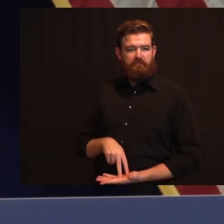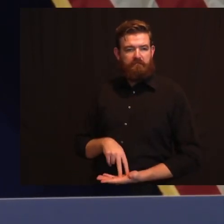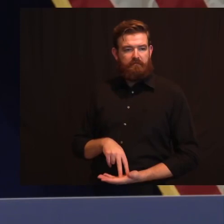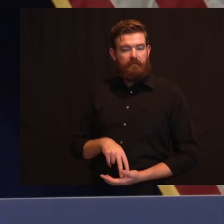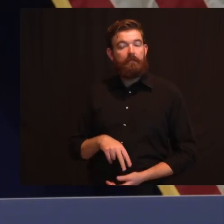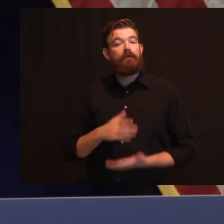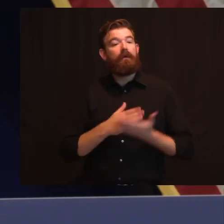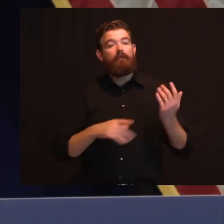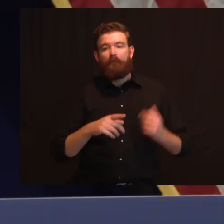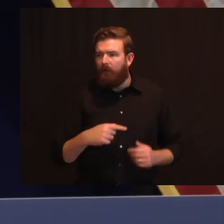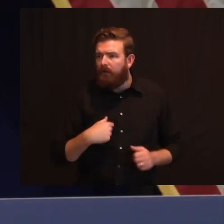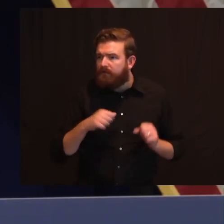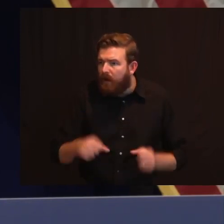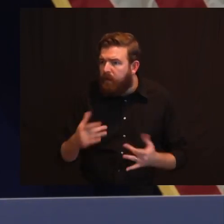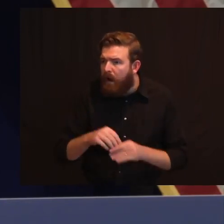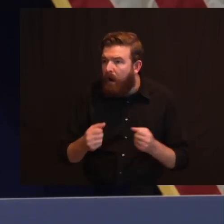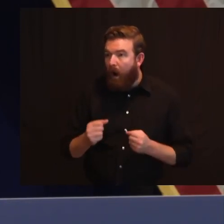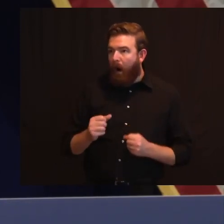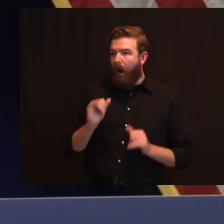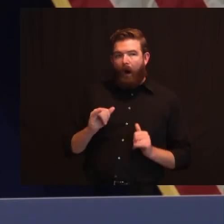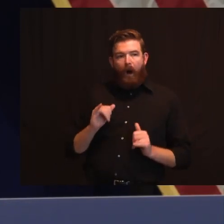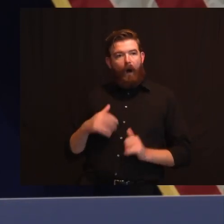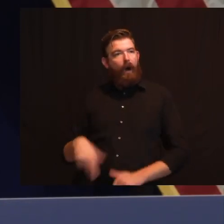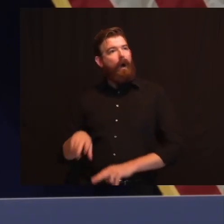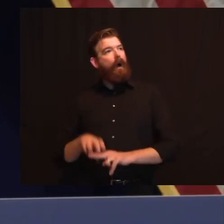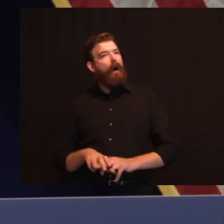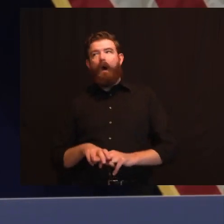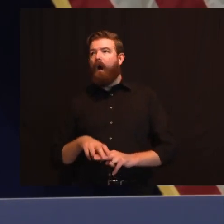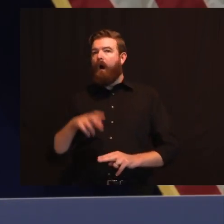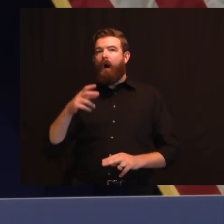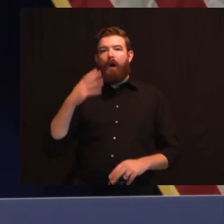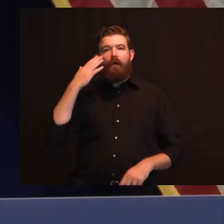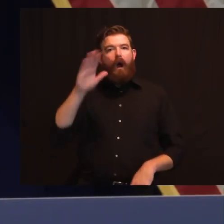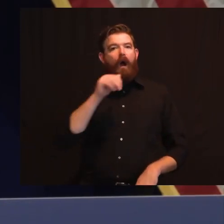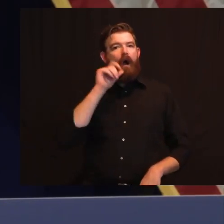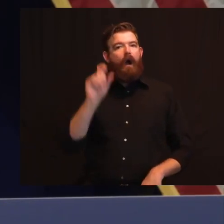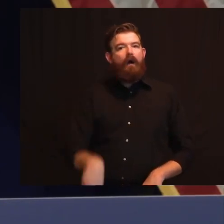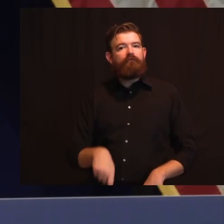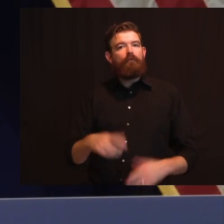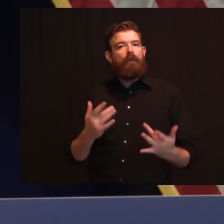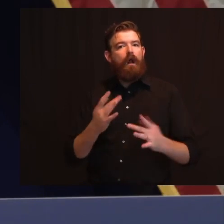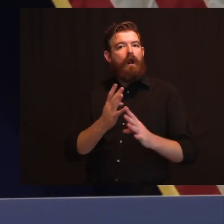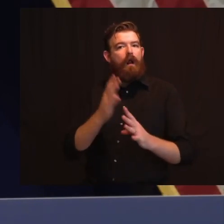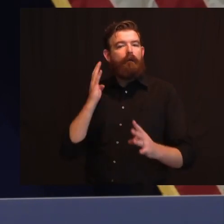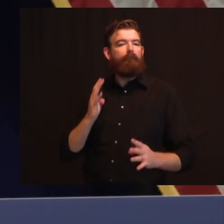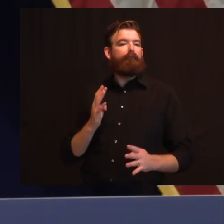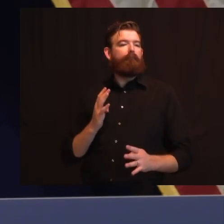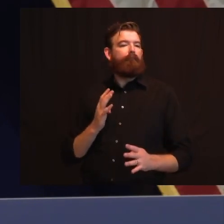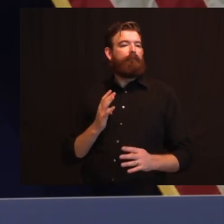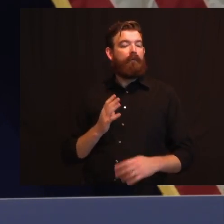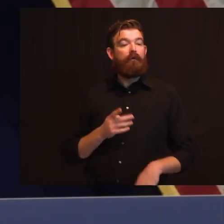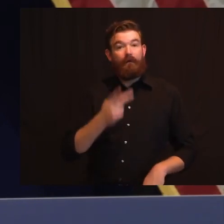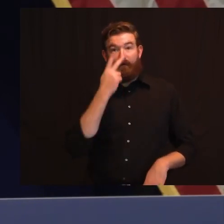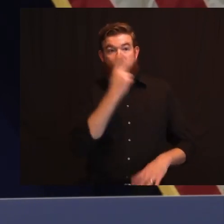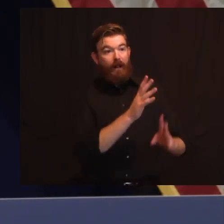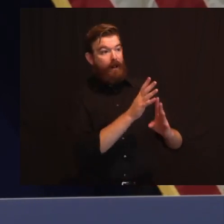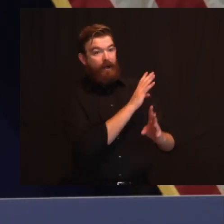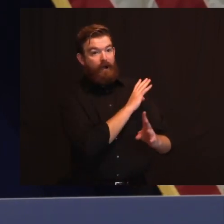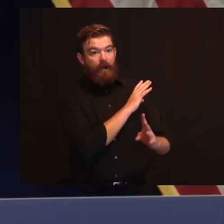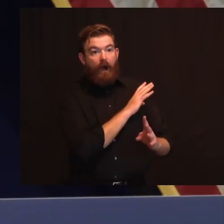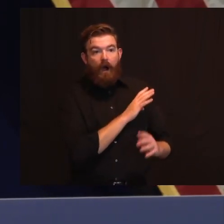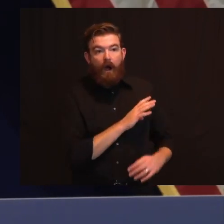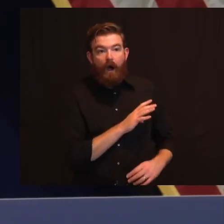that leads to myth number 3, as the governor has said. Lines outside are not necessarily a sign of dysfunction inside. We